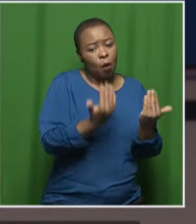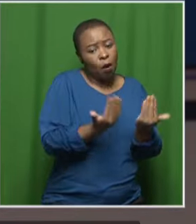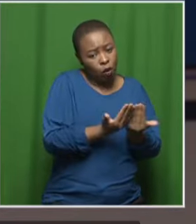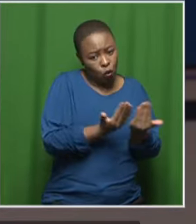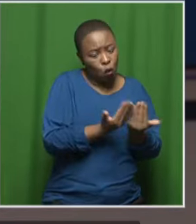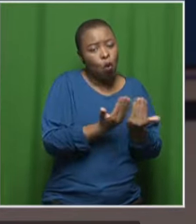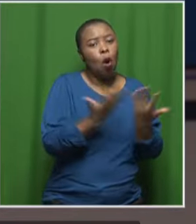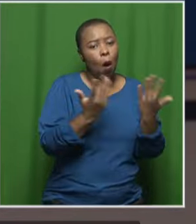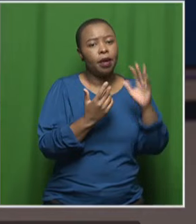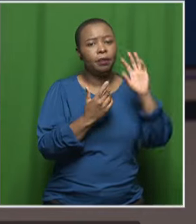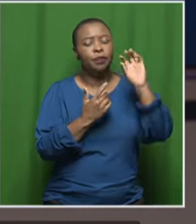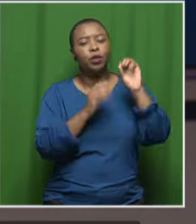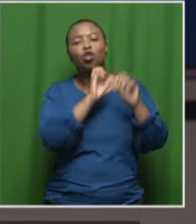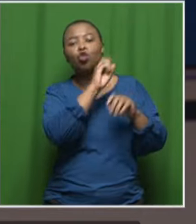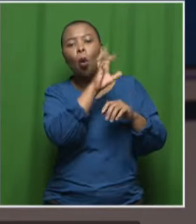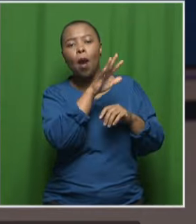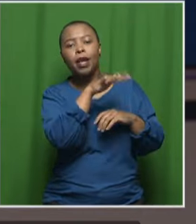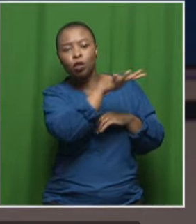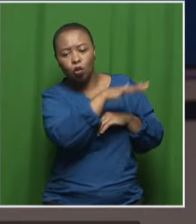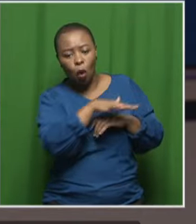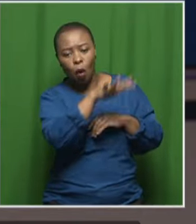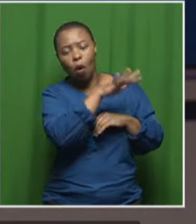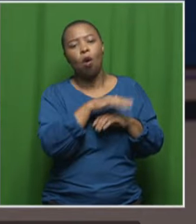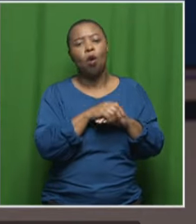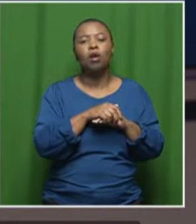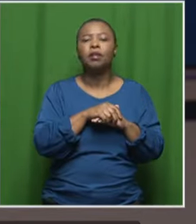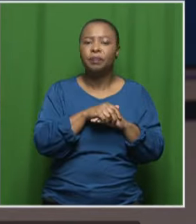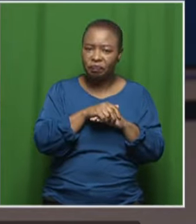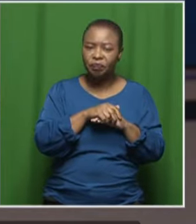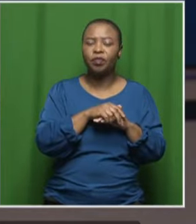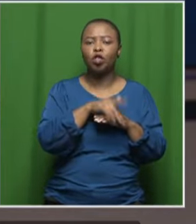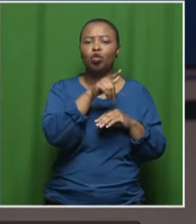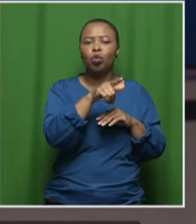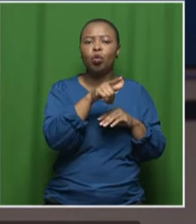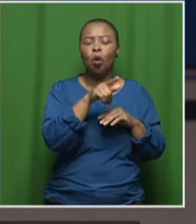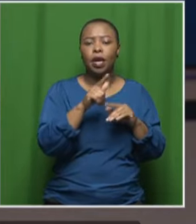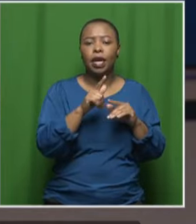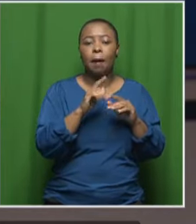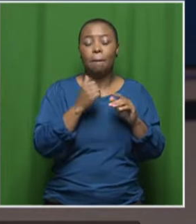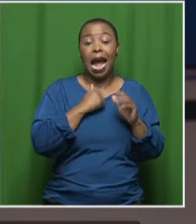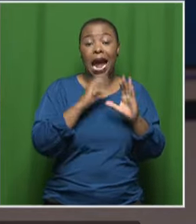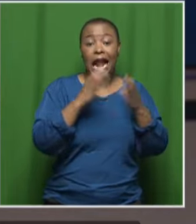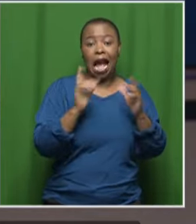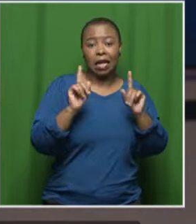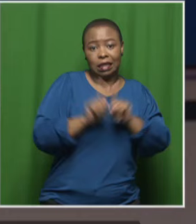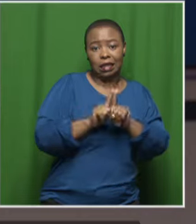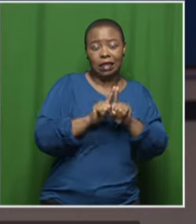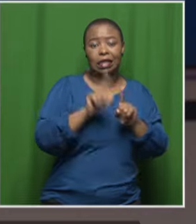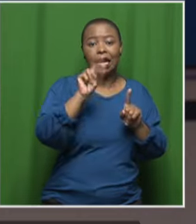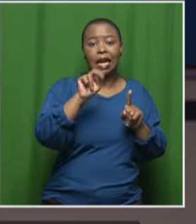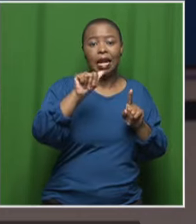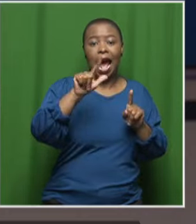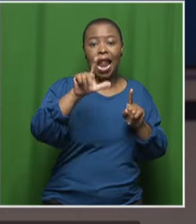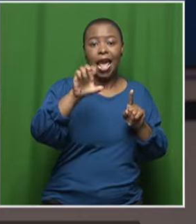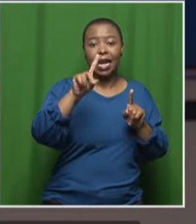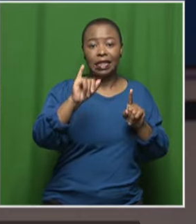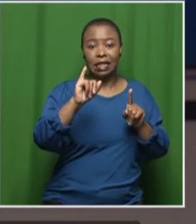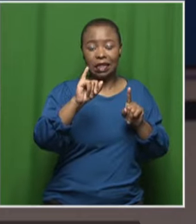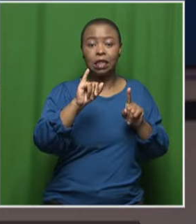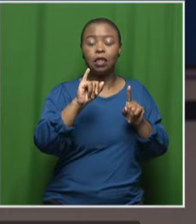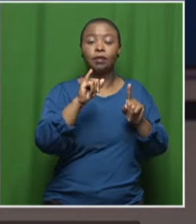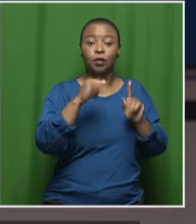here in Soweto when I was brought into the underground by a classmate of mine, Naledi Tsiki. Yeah,